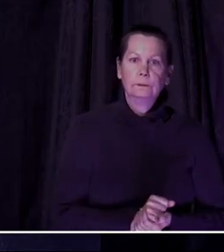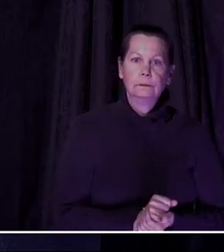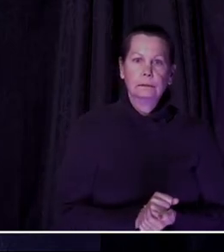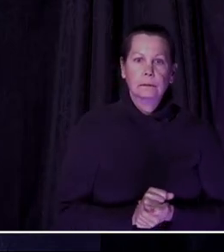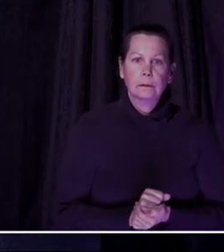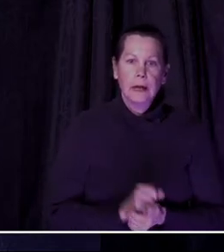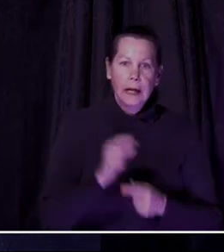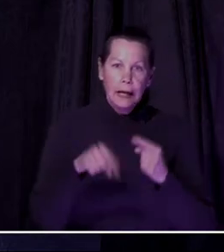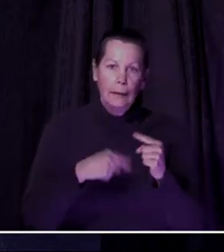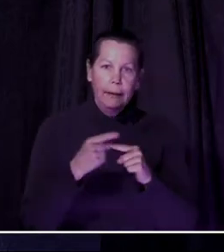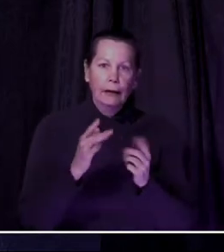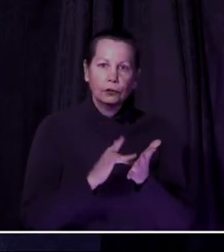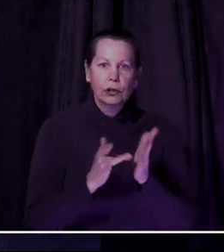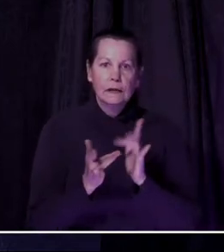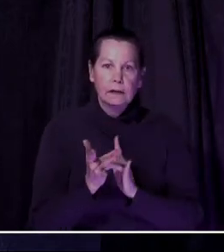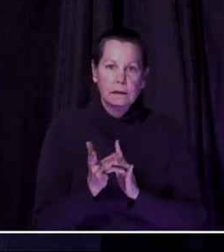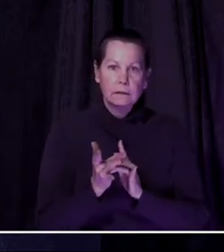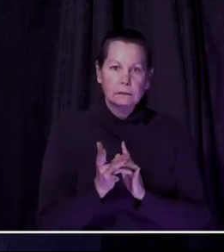about Jesus,